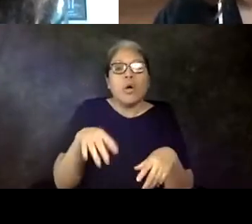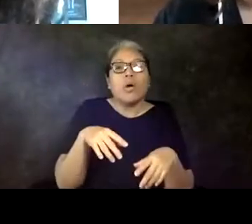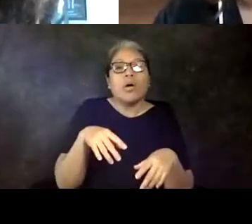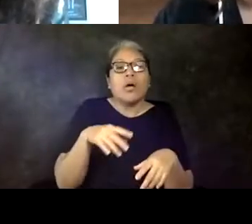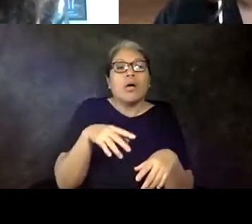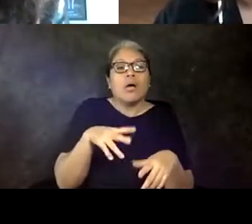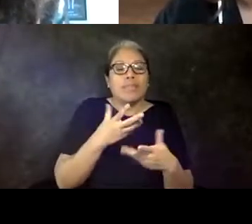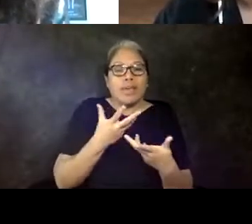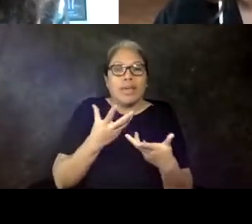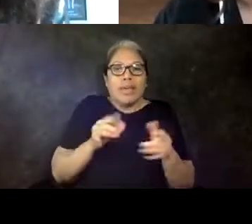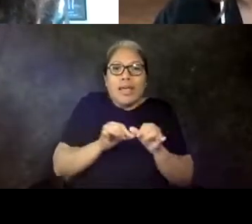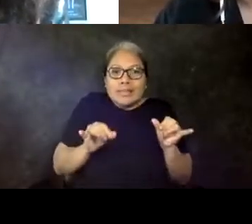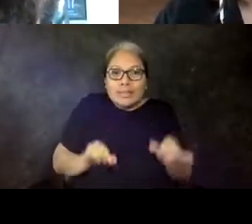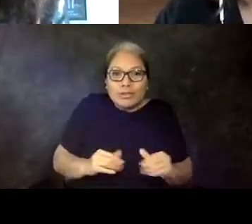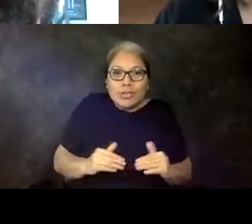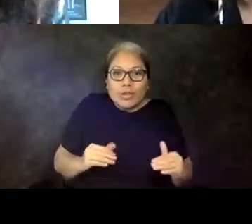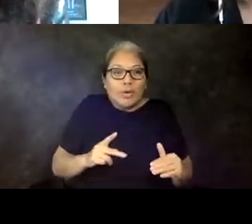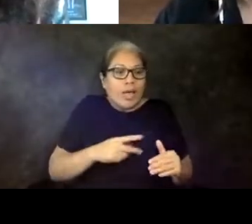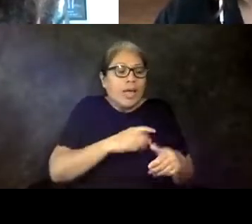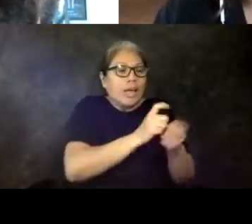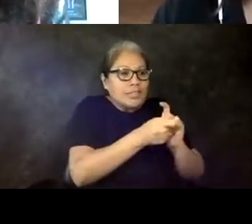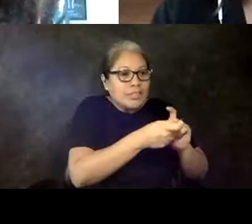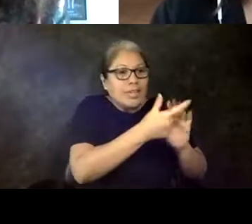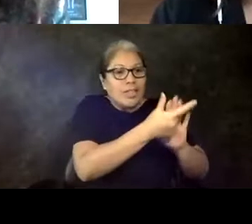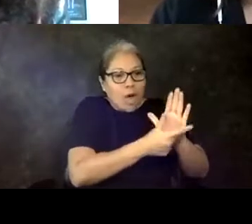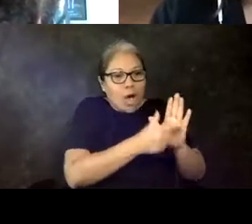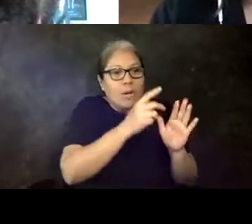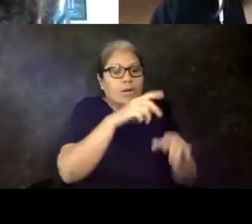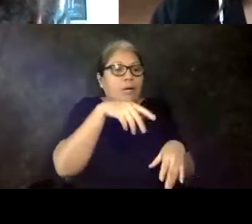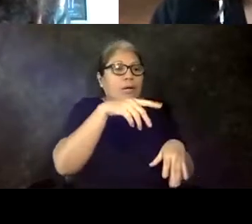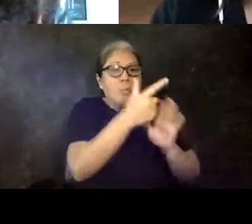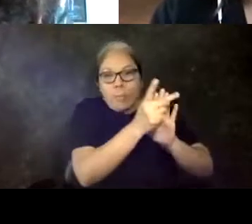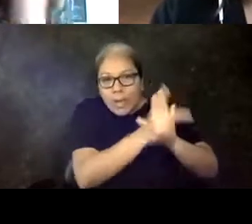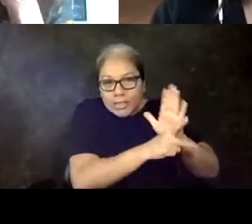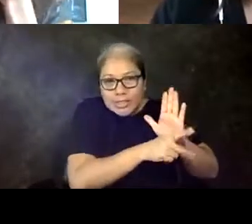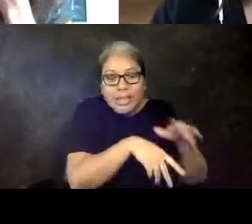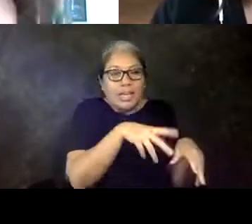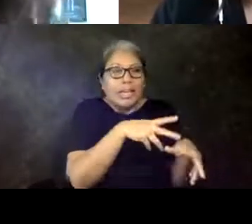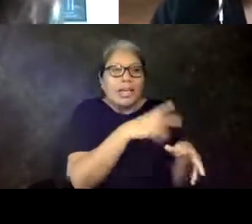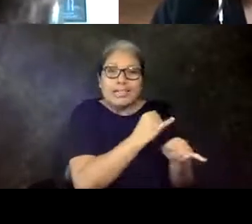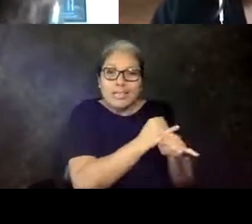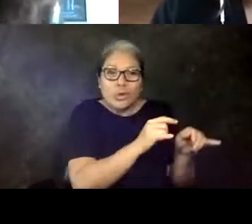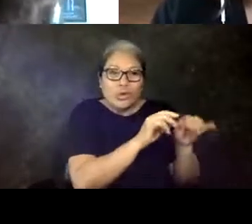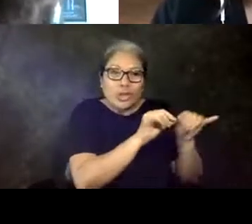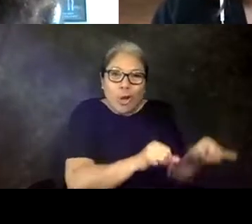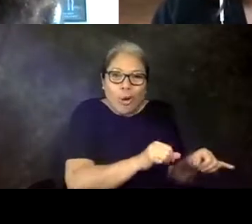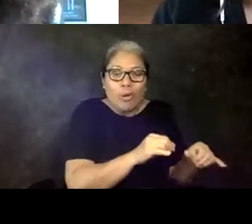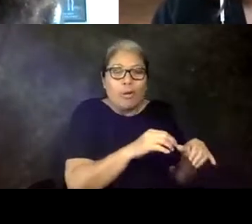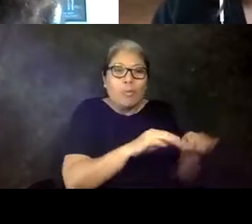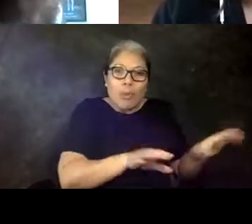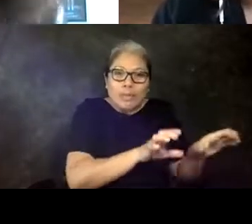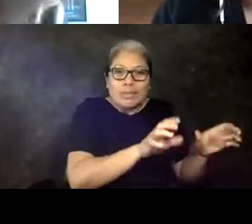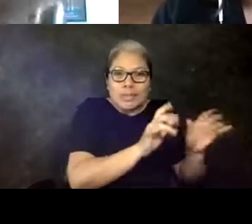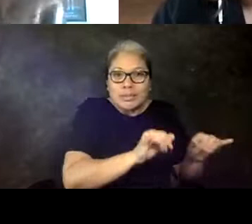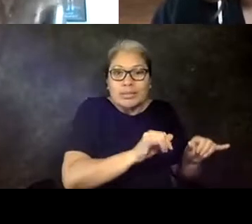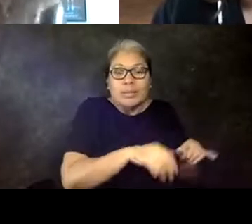is, changing laws and policies and institutional practices. And then there's the cultural level, which is, the art and music and things